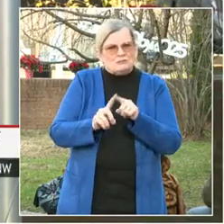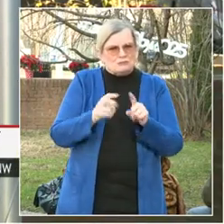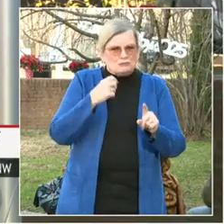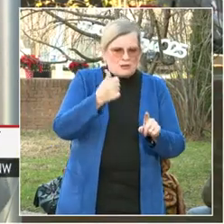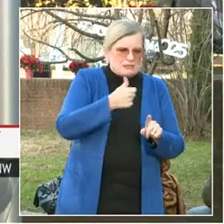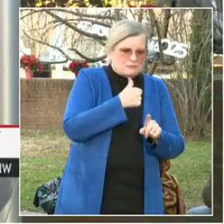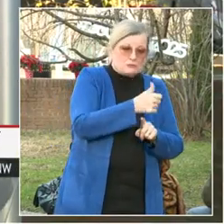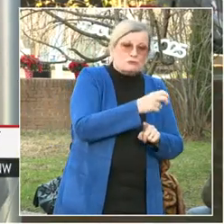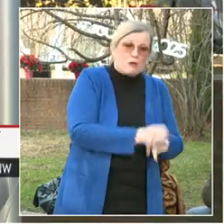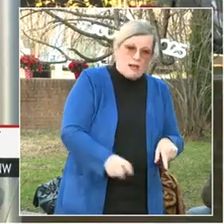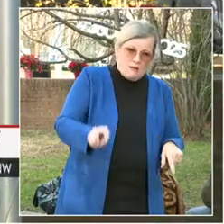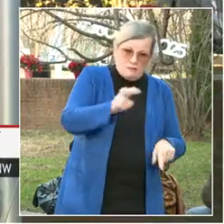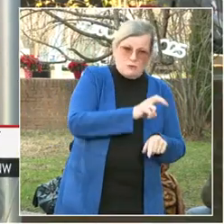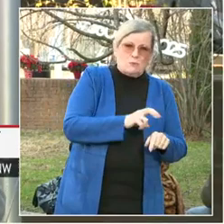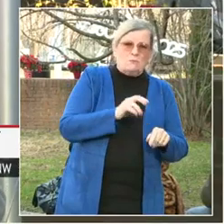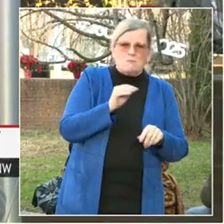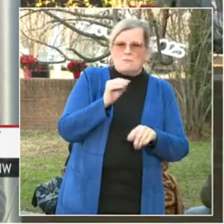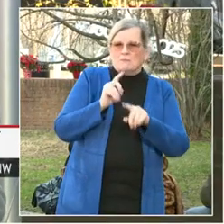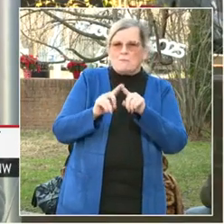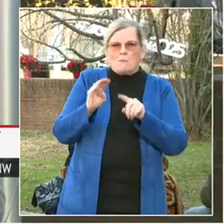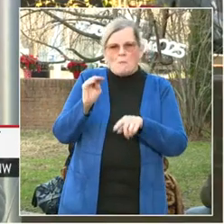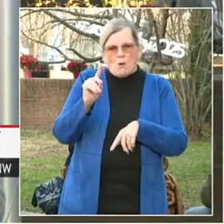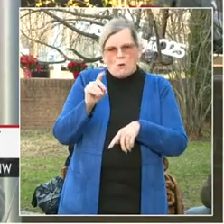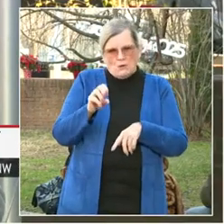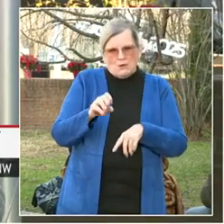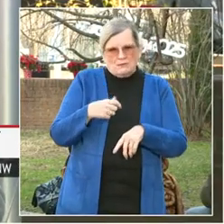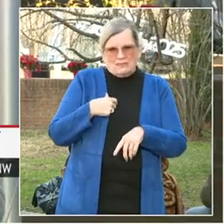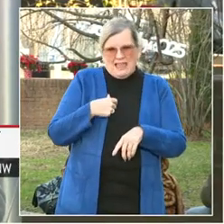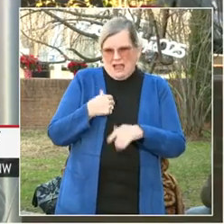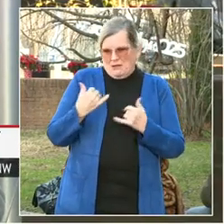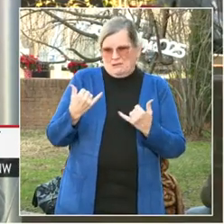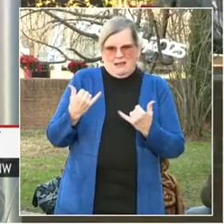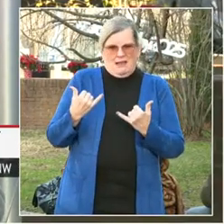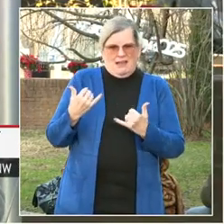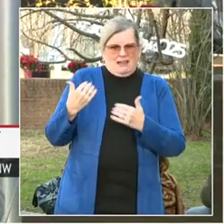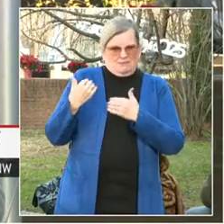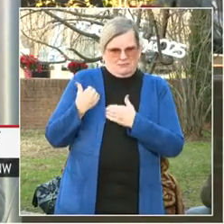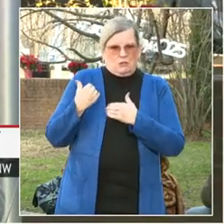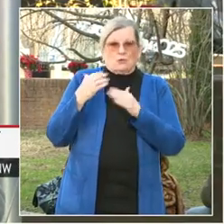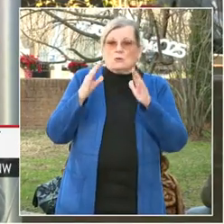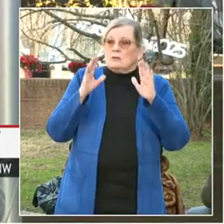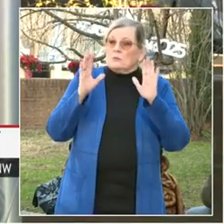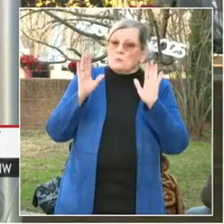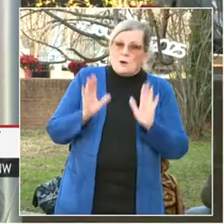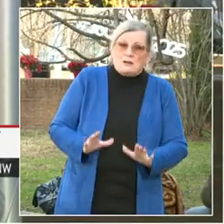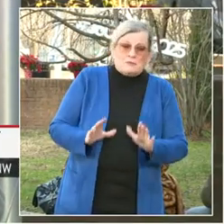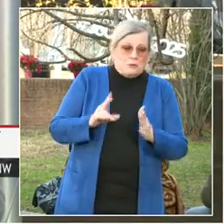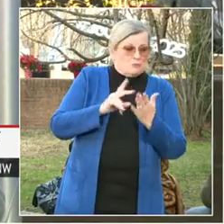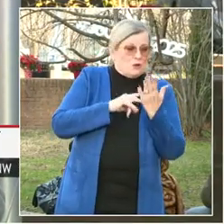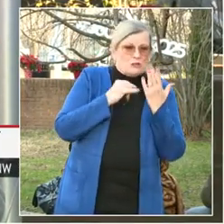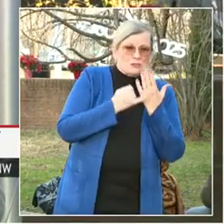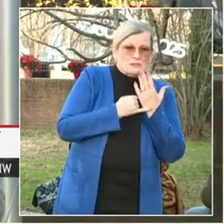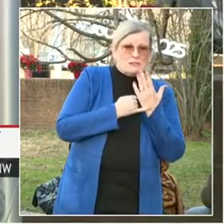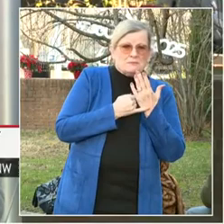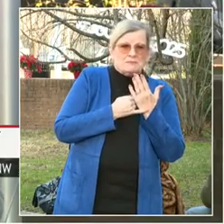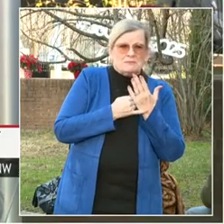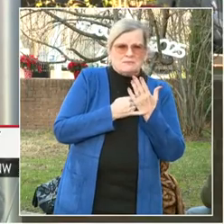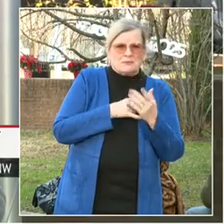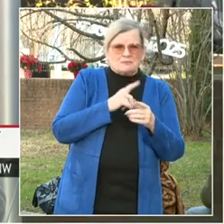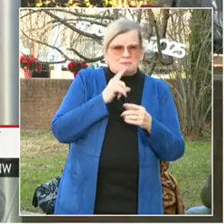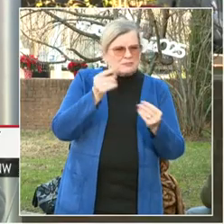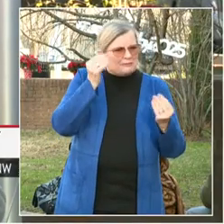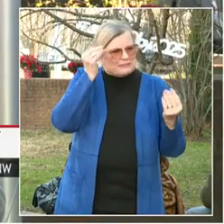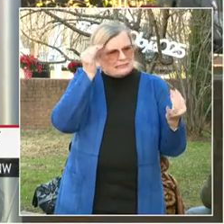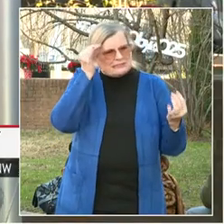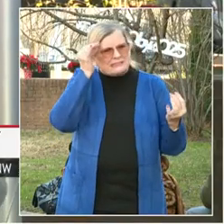our challenge is to design a really great project, to be very intentional about it, to take in feedback of ways to